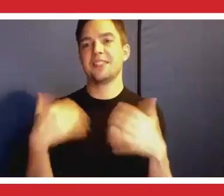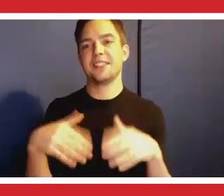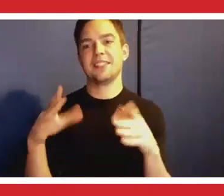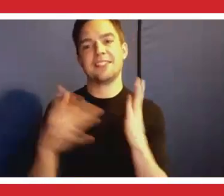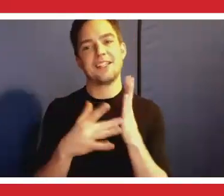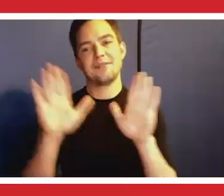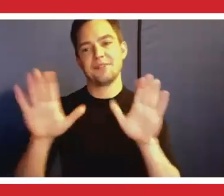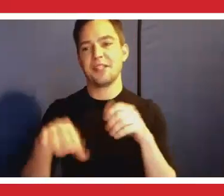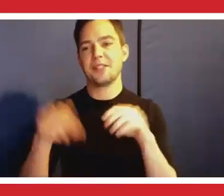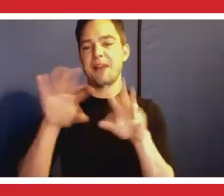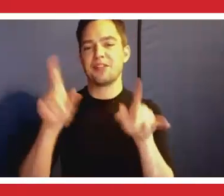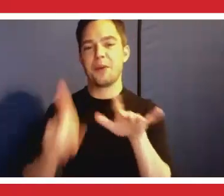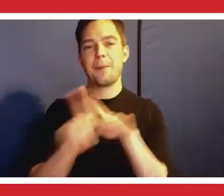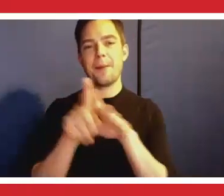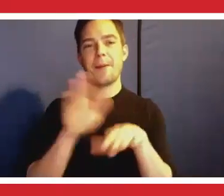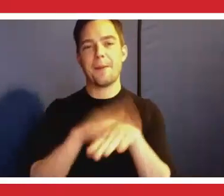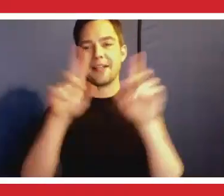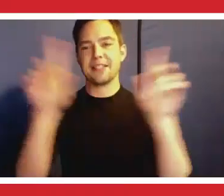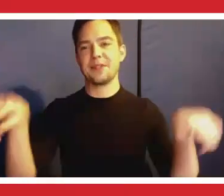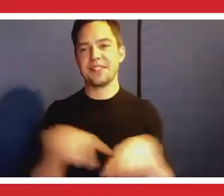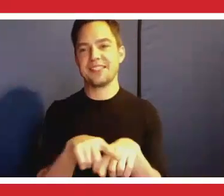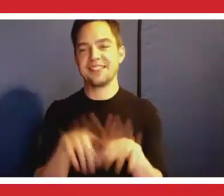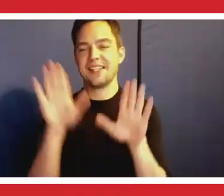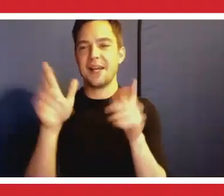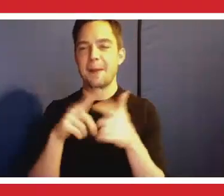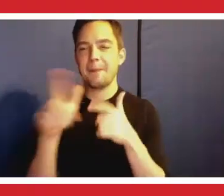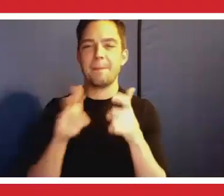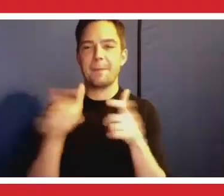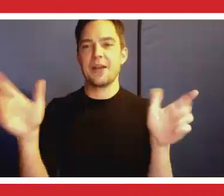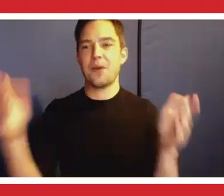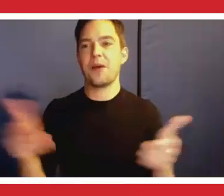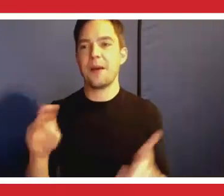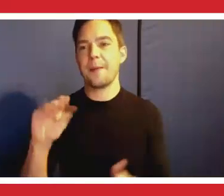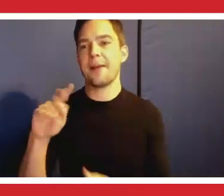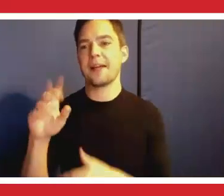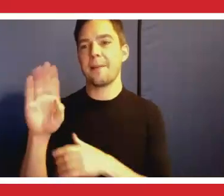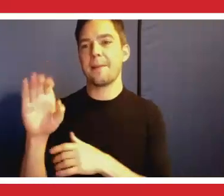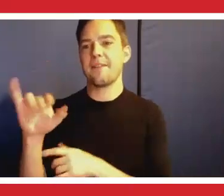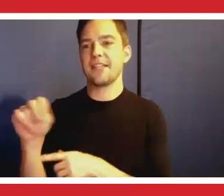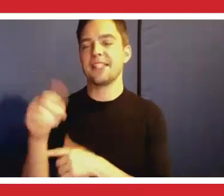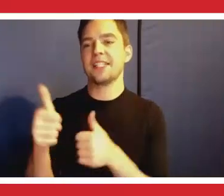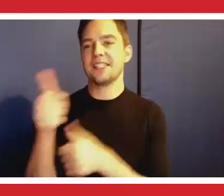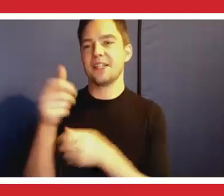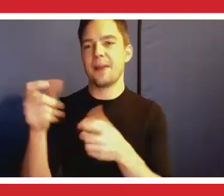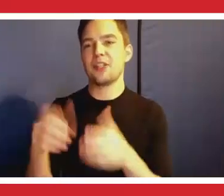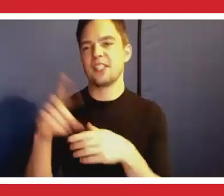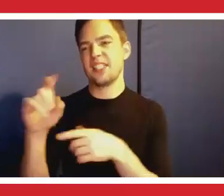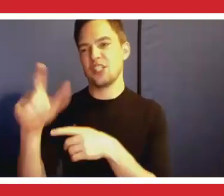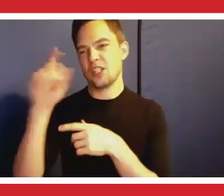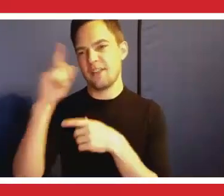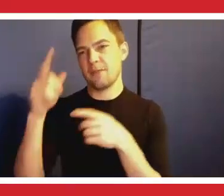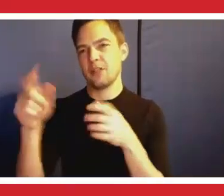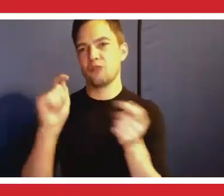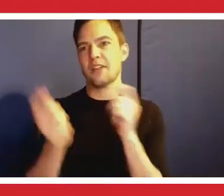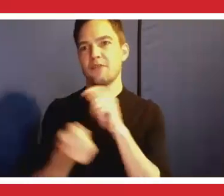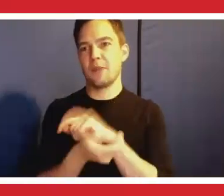popped up onto my screen. A great big welcome to Mike Bevan. Mike is the Senior Manager in the Digital Government Transformation